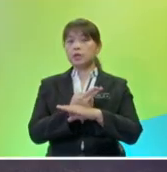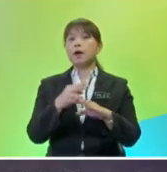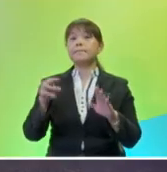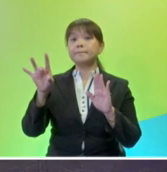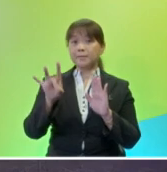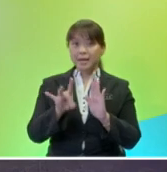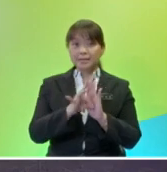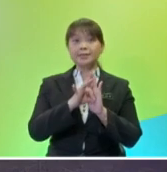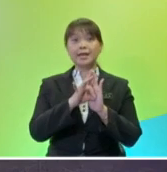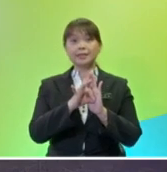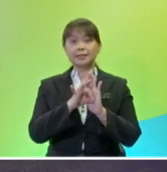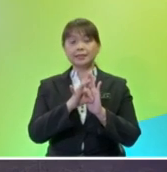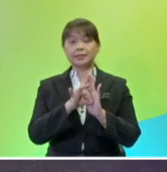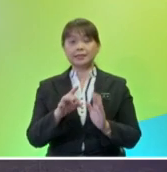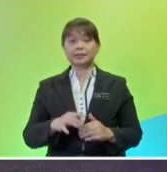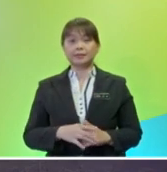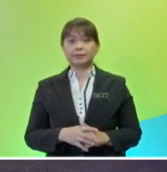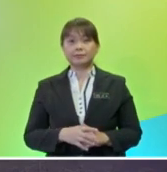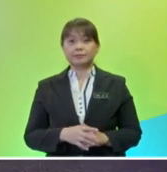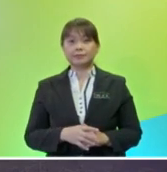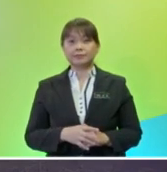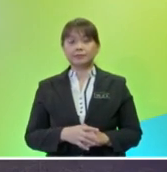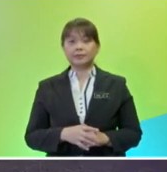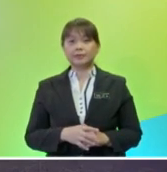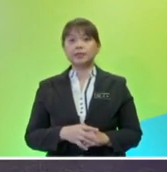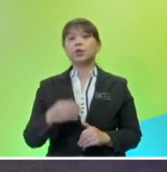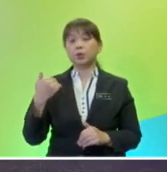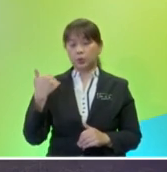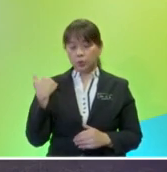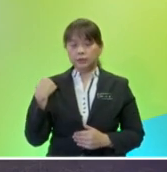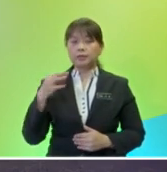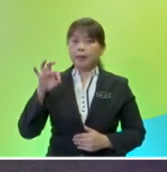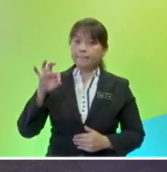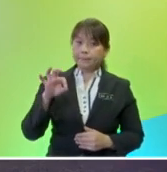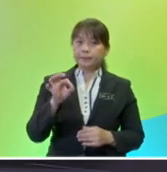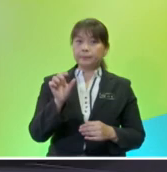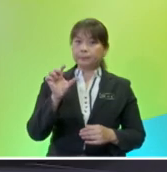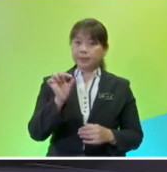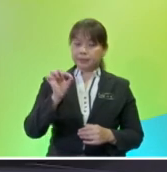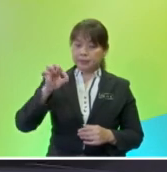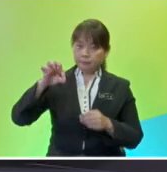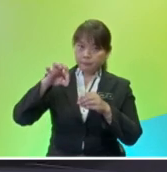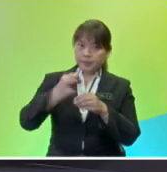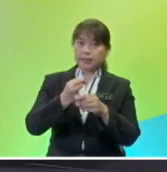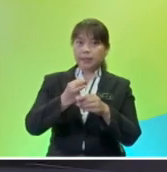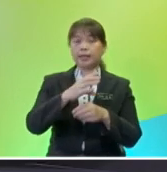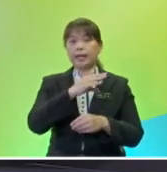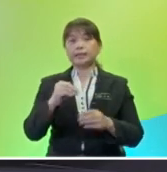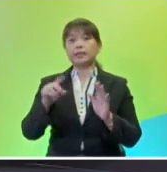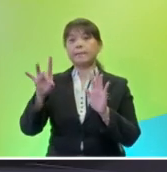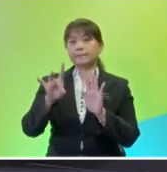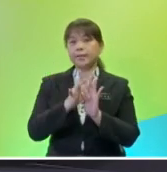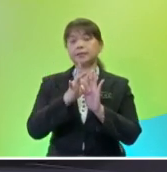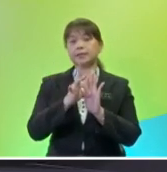no. Magnets. Yes. They are the pin type and also magnet type. So, why do we have magnet type when we